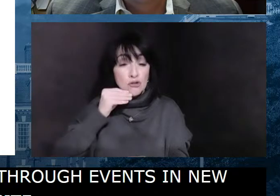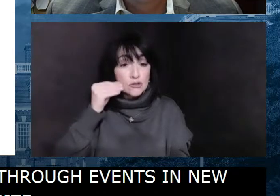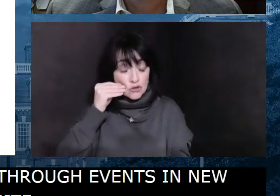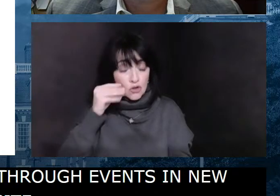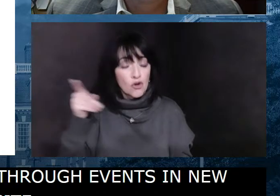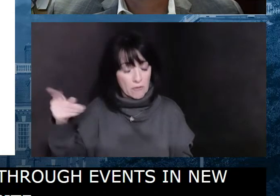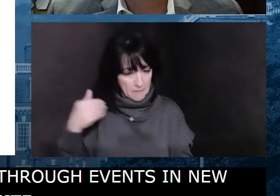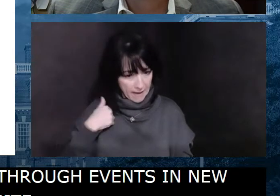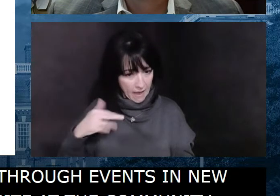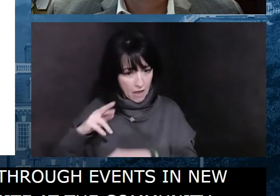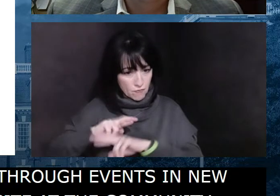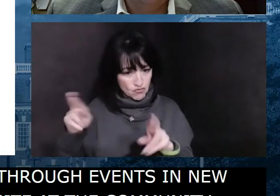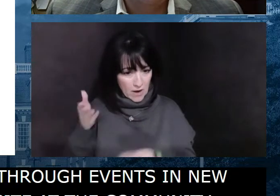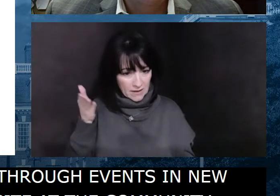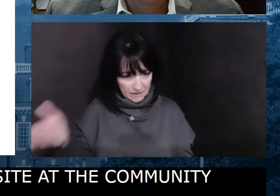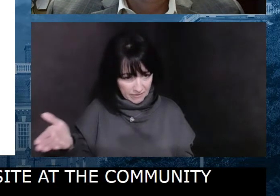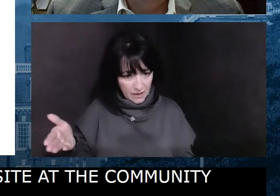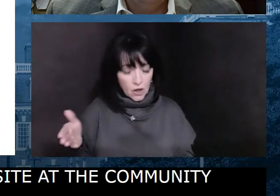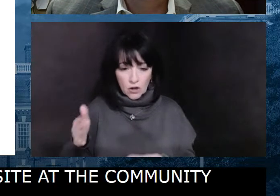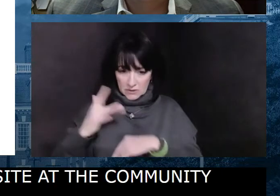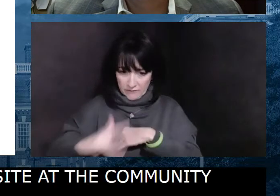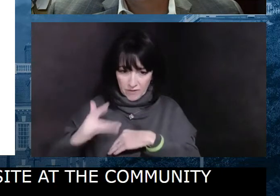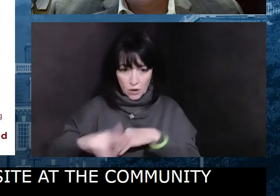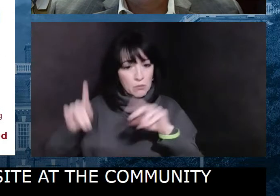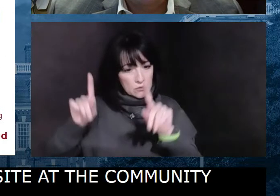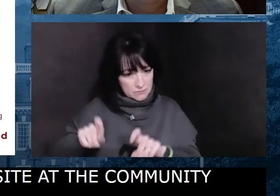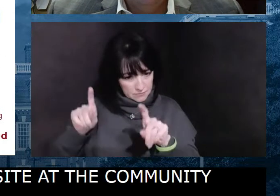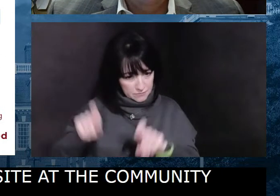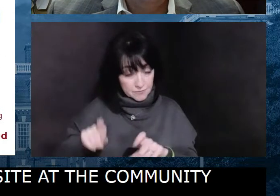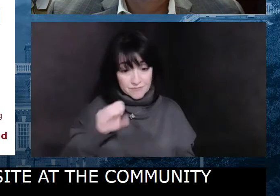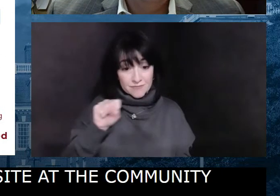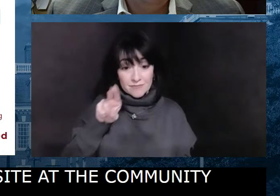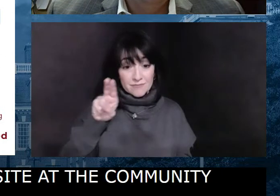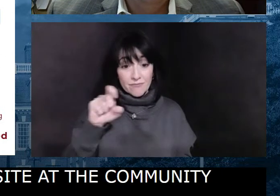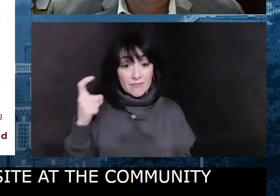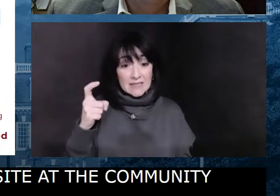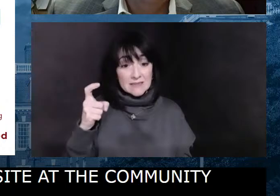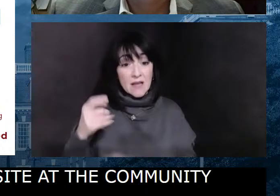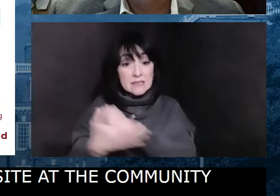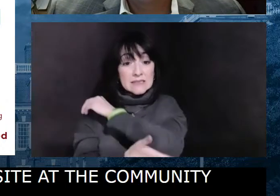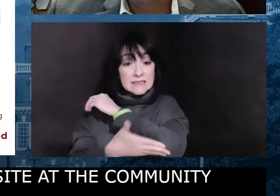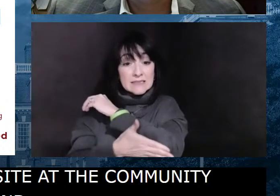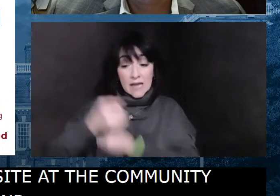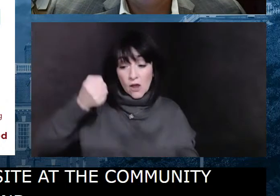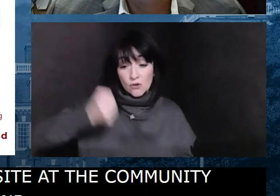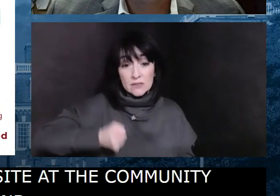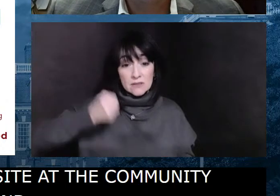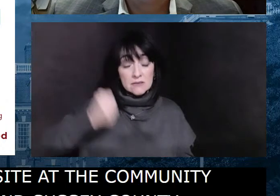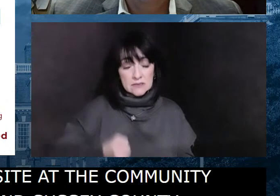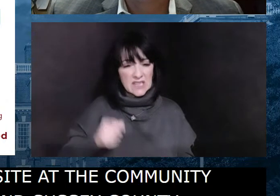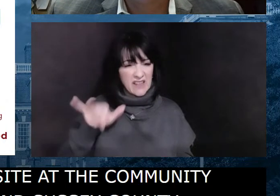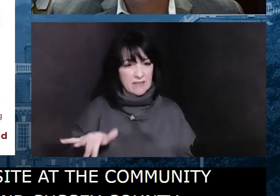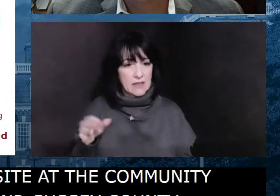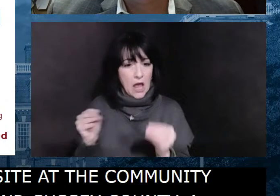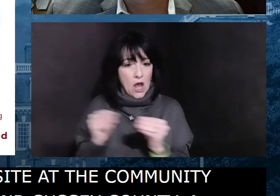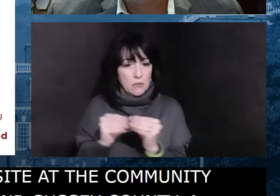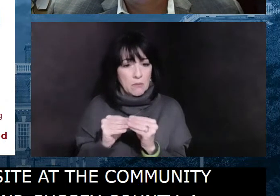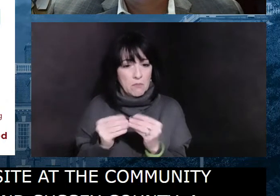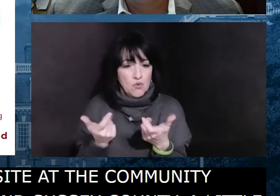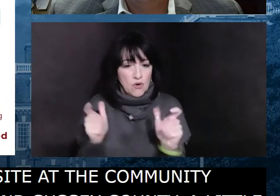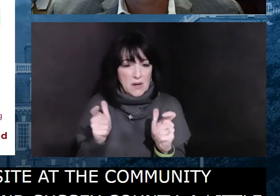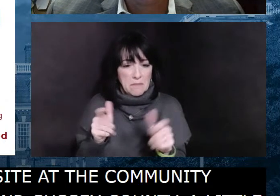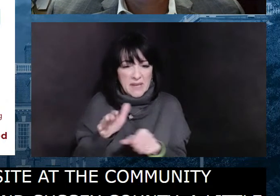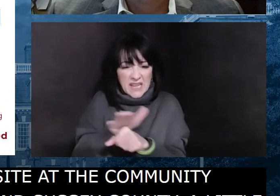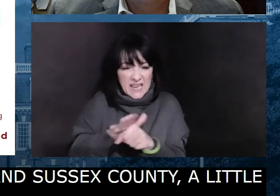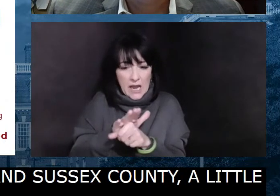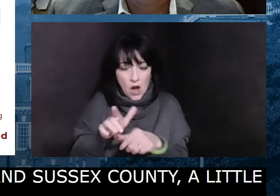here, we're at several days a week. And then Sussex County, a little bigger geography to cover, so we have a few more sites that we have